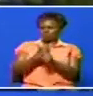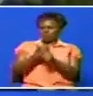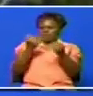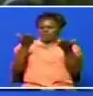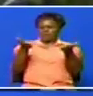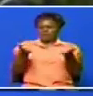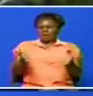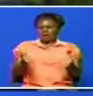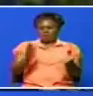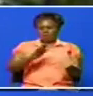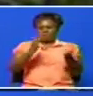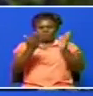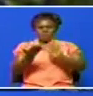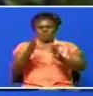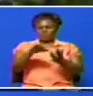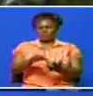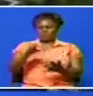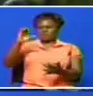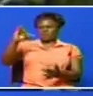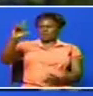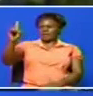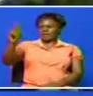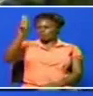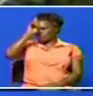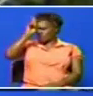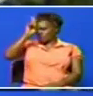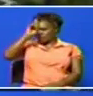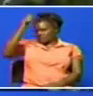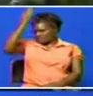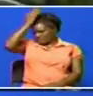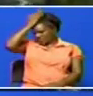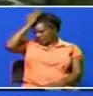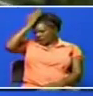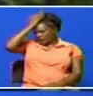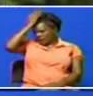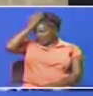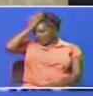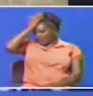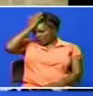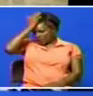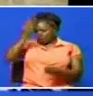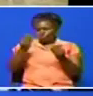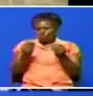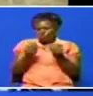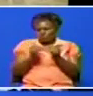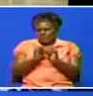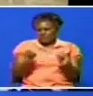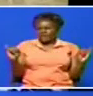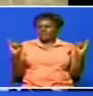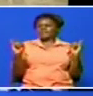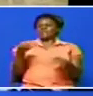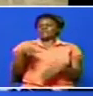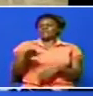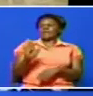now have to appear before the Special Crimes Unit of the Police Service on Monday to absolve himself of the latest